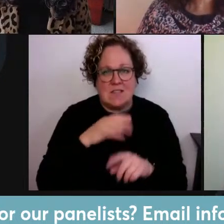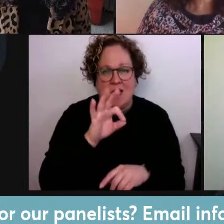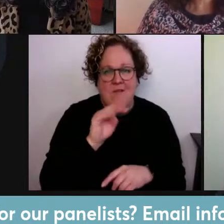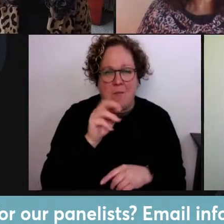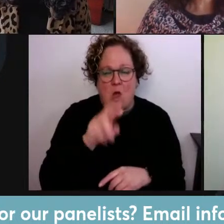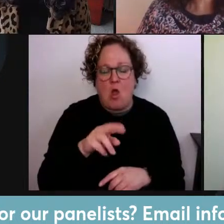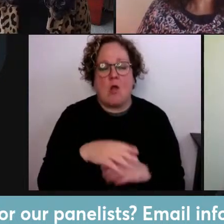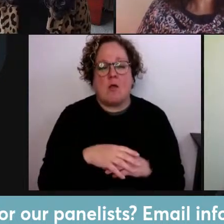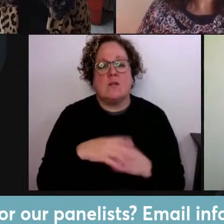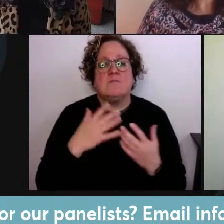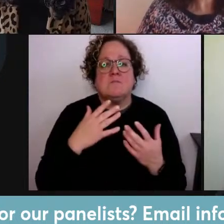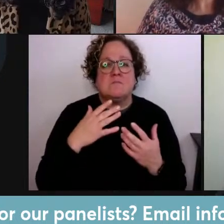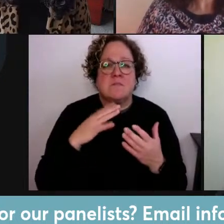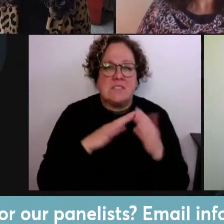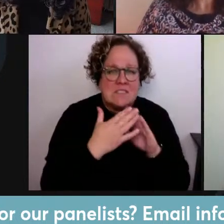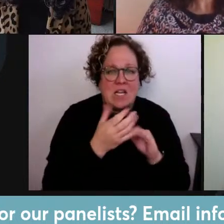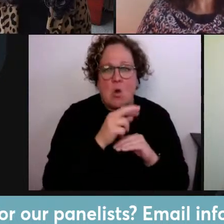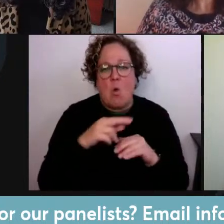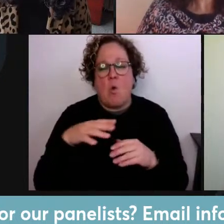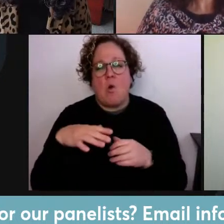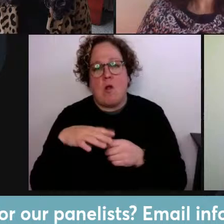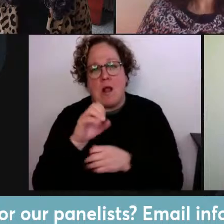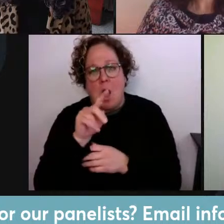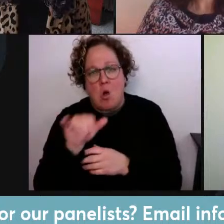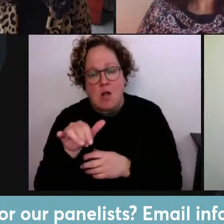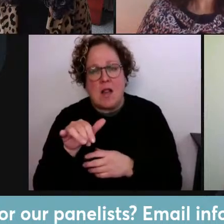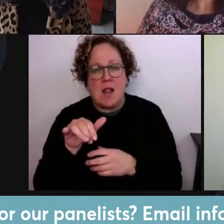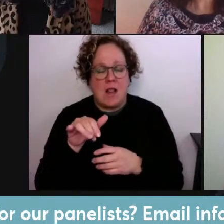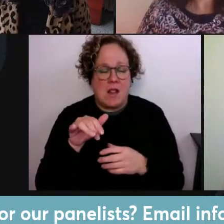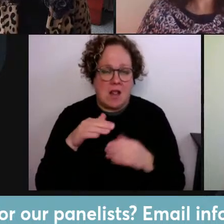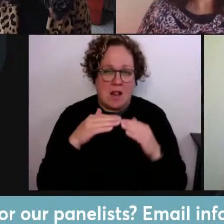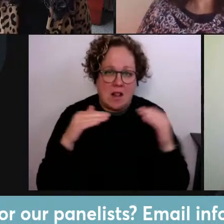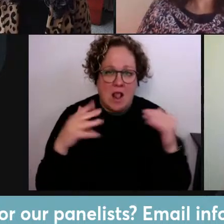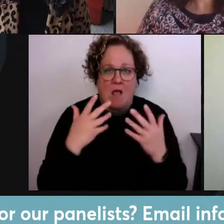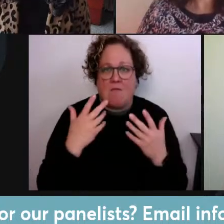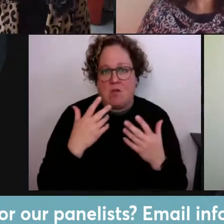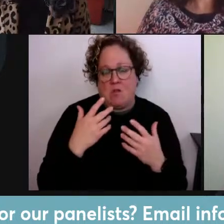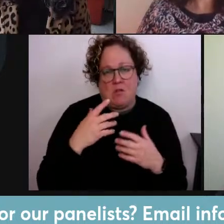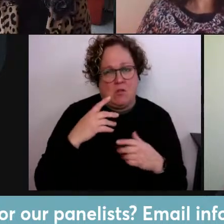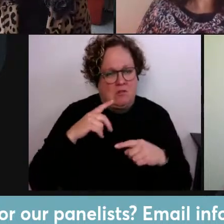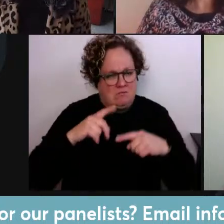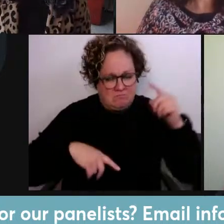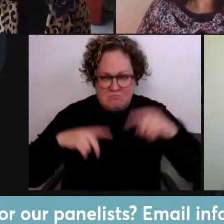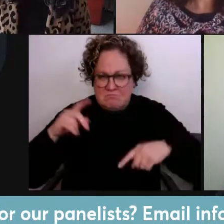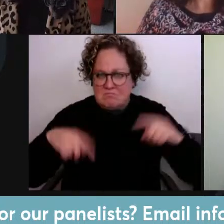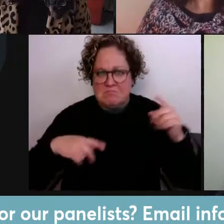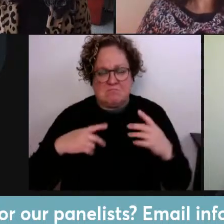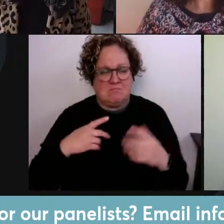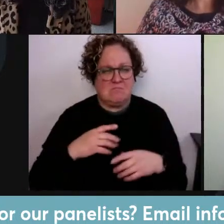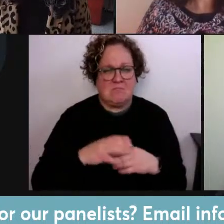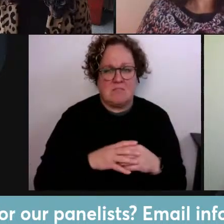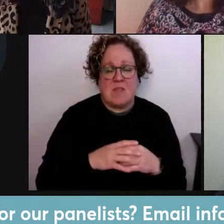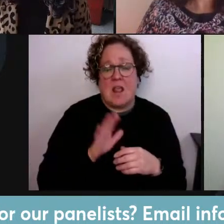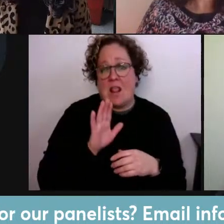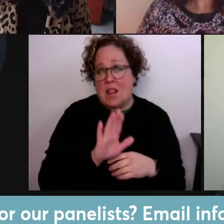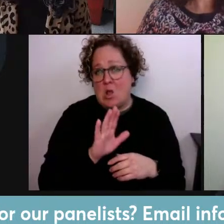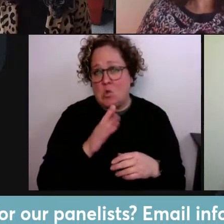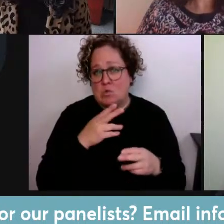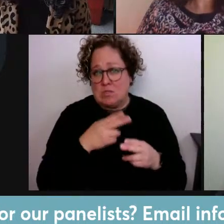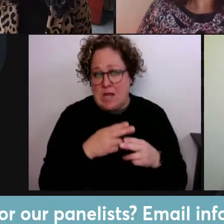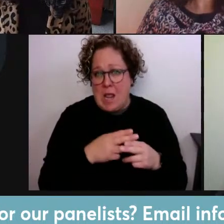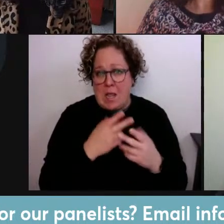level, despite the rents within those areas varying significantly. And as their name suggests, these small